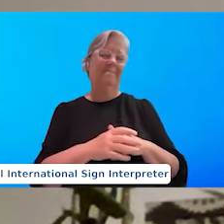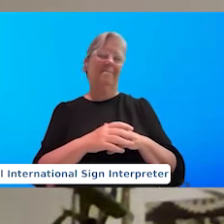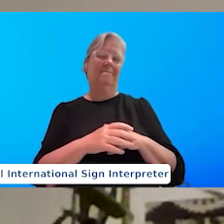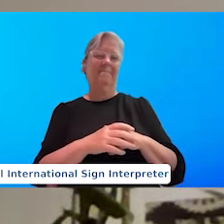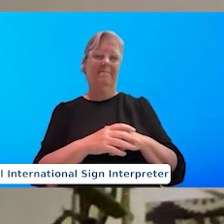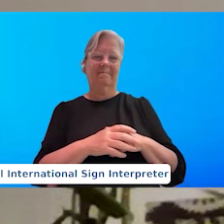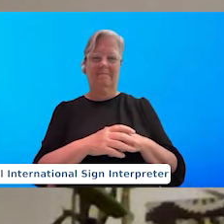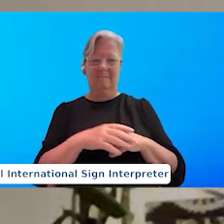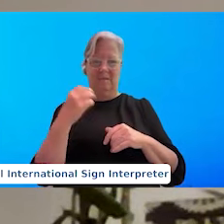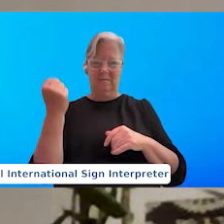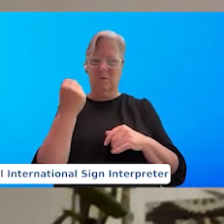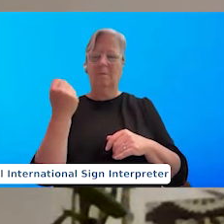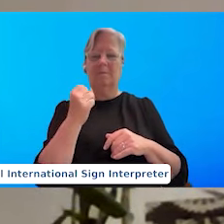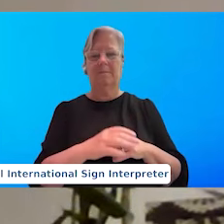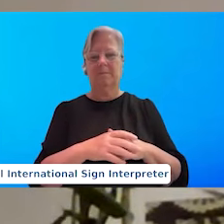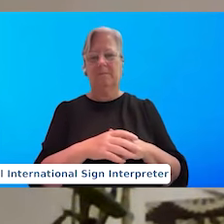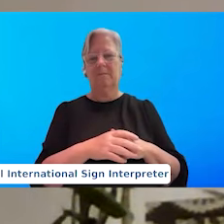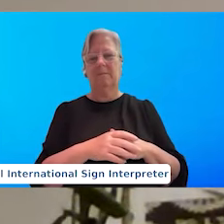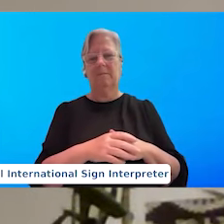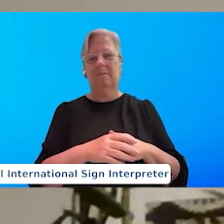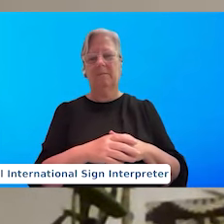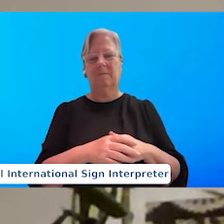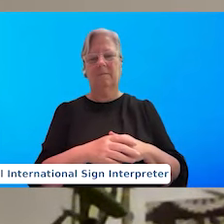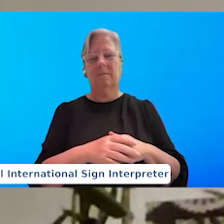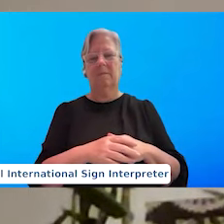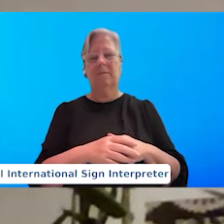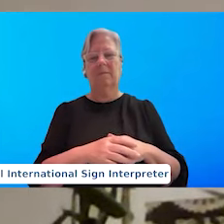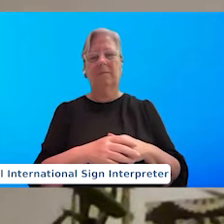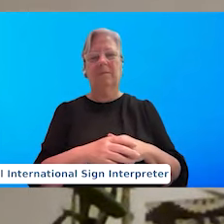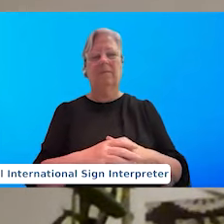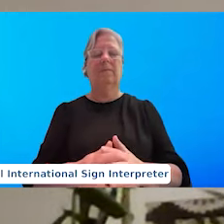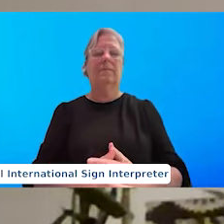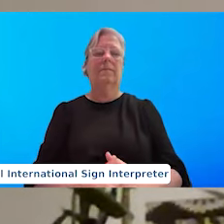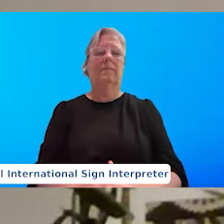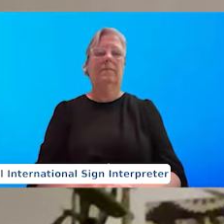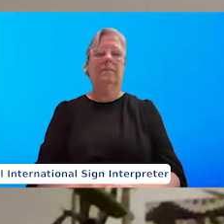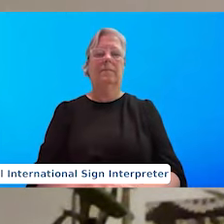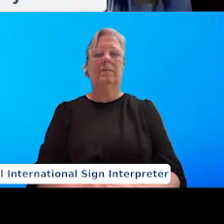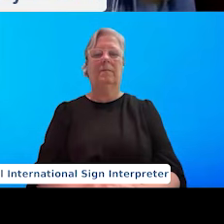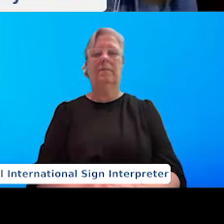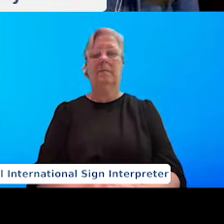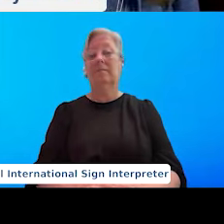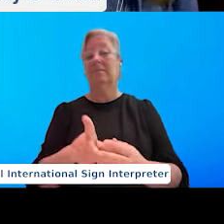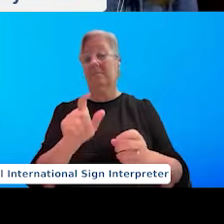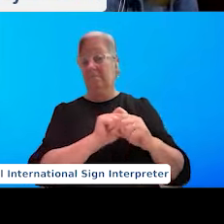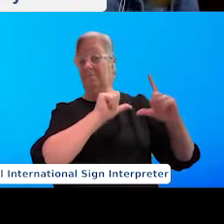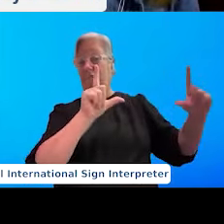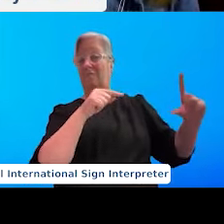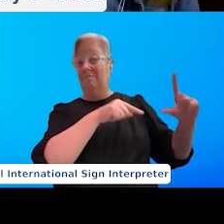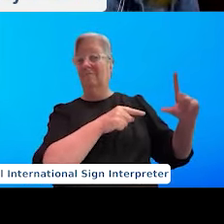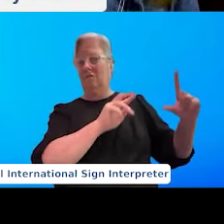to welcome our next guest speaker, Faatino from Samoa. Over to you, Faatino. Thanks so